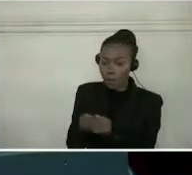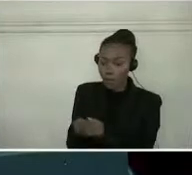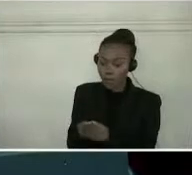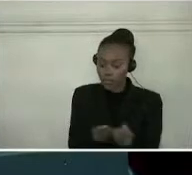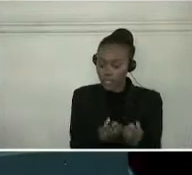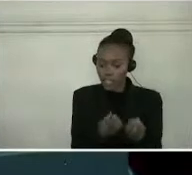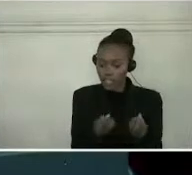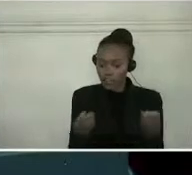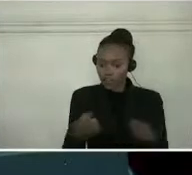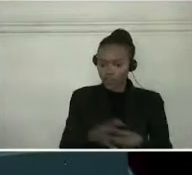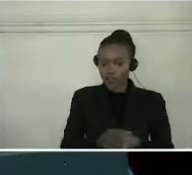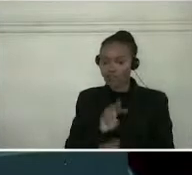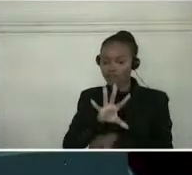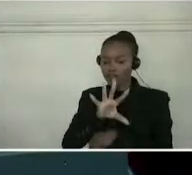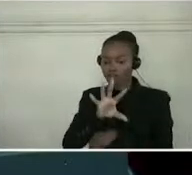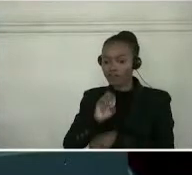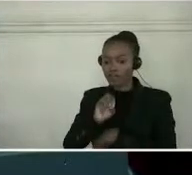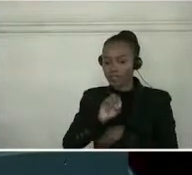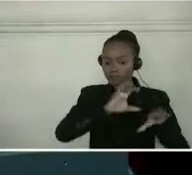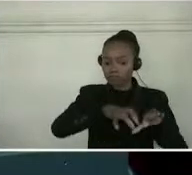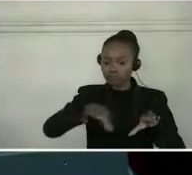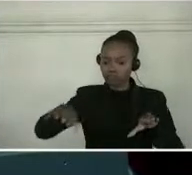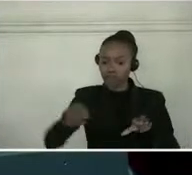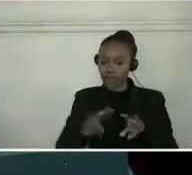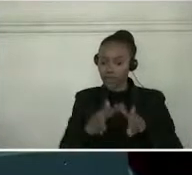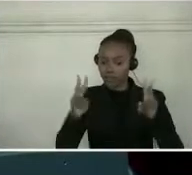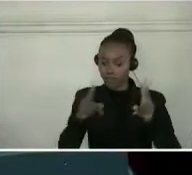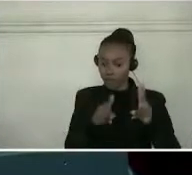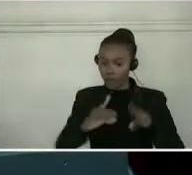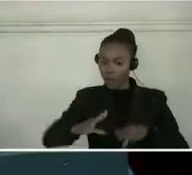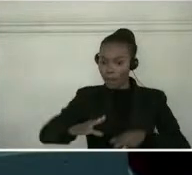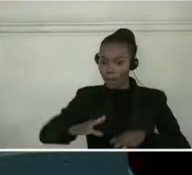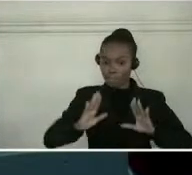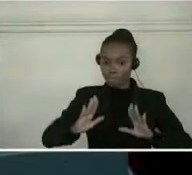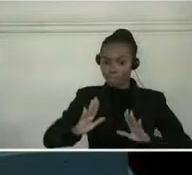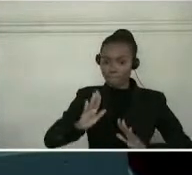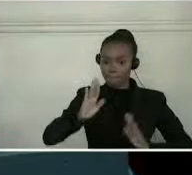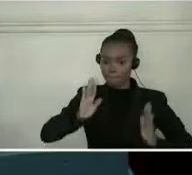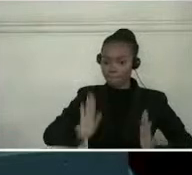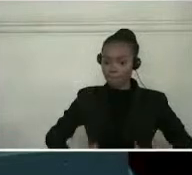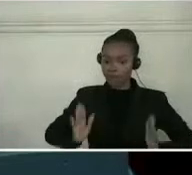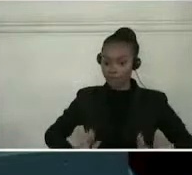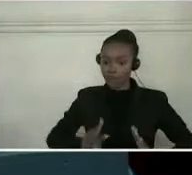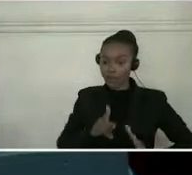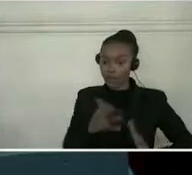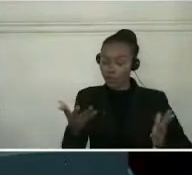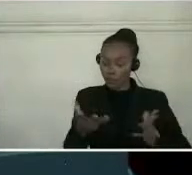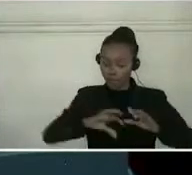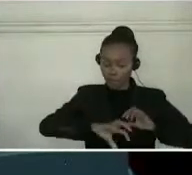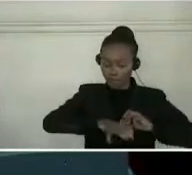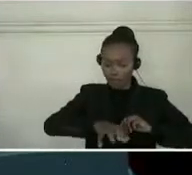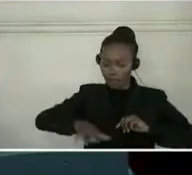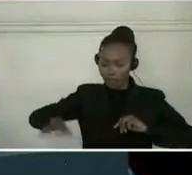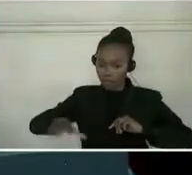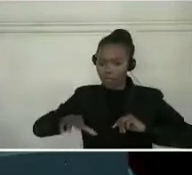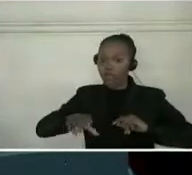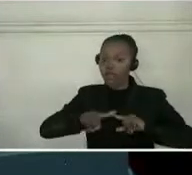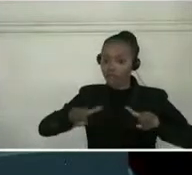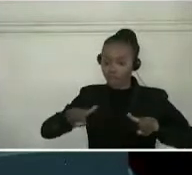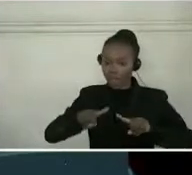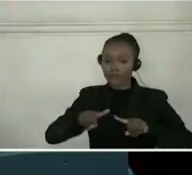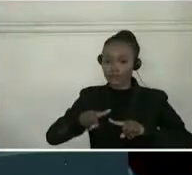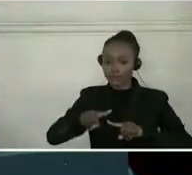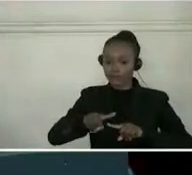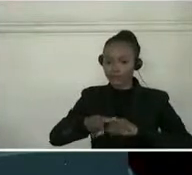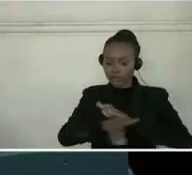sporting bodies which includes federations at a provincial and district level support will be given in the